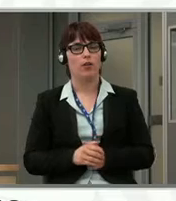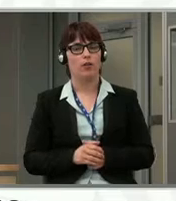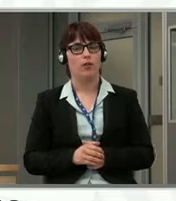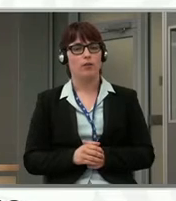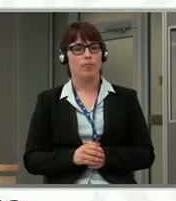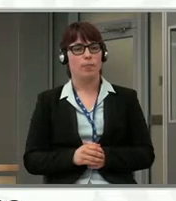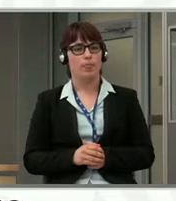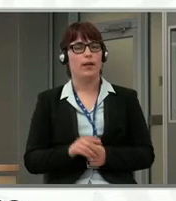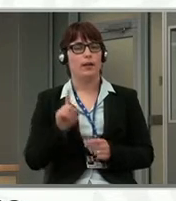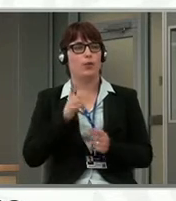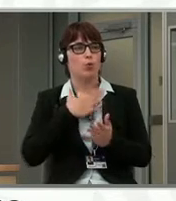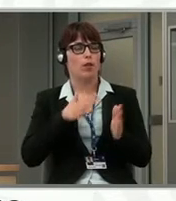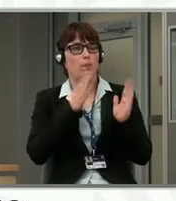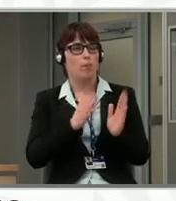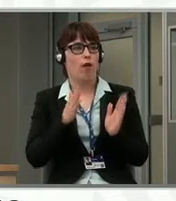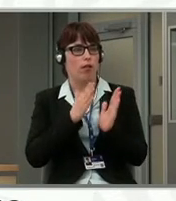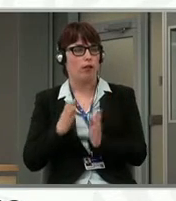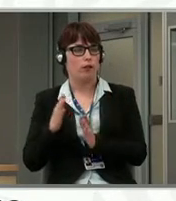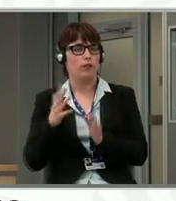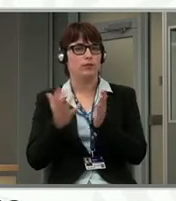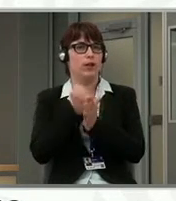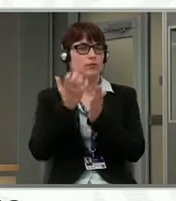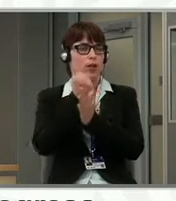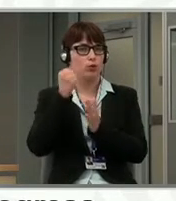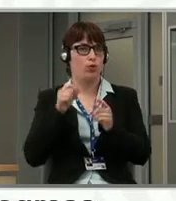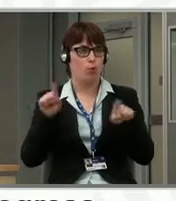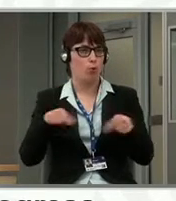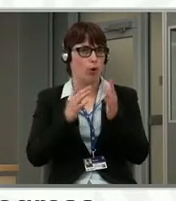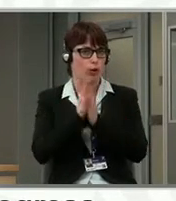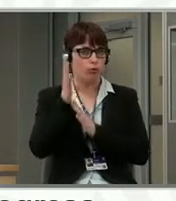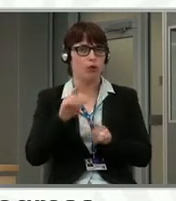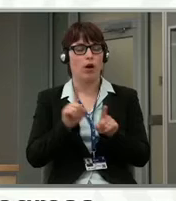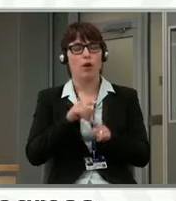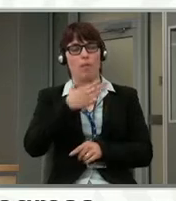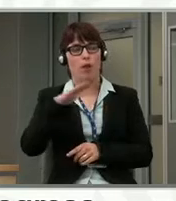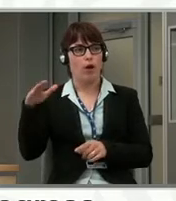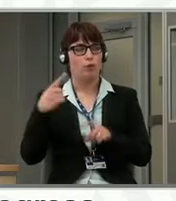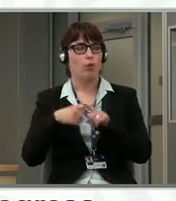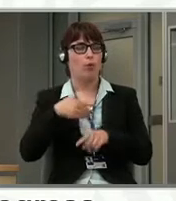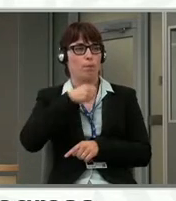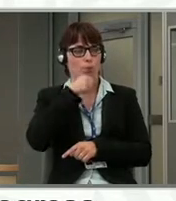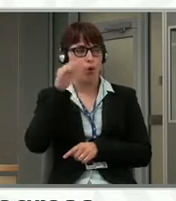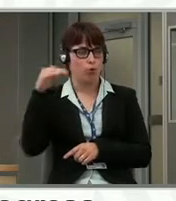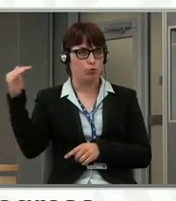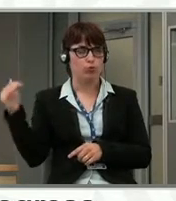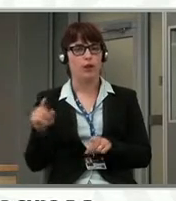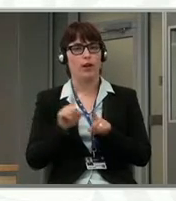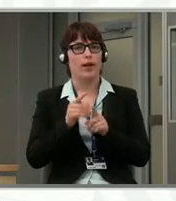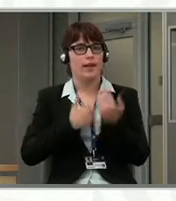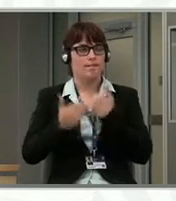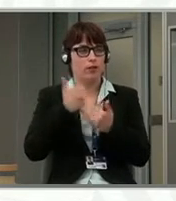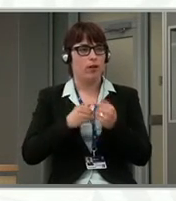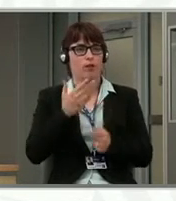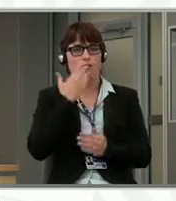been made down. Children and adults with disabilities in Europe have been disproportionately affected by